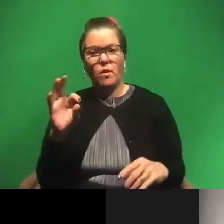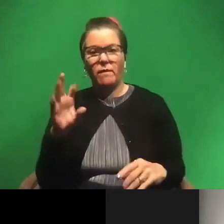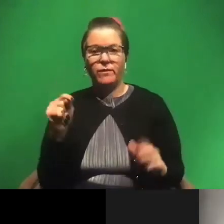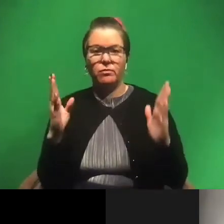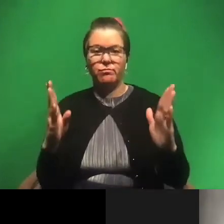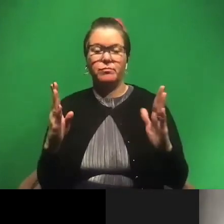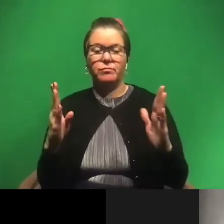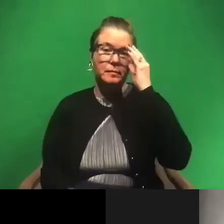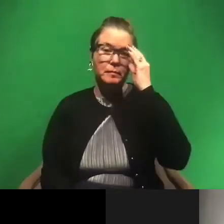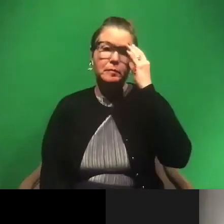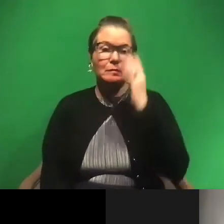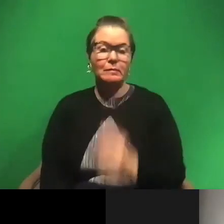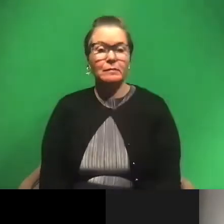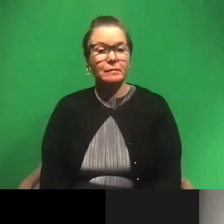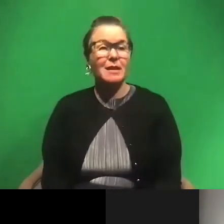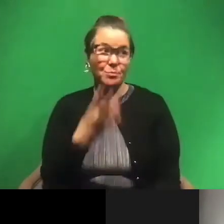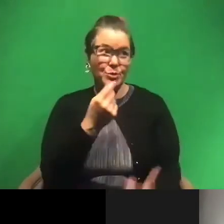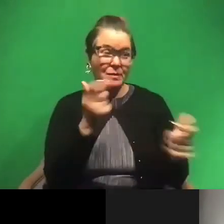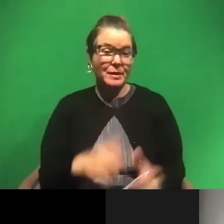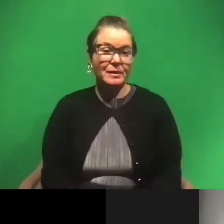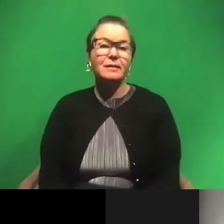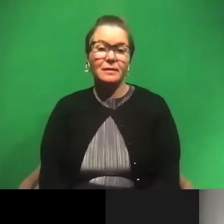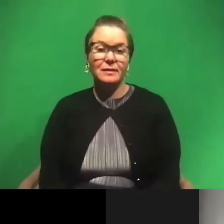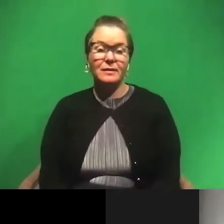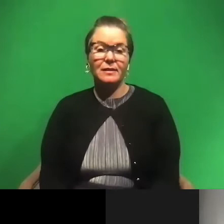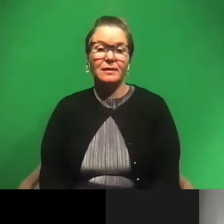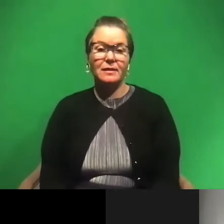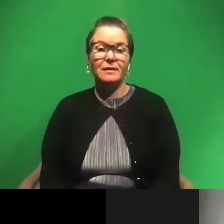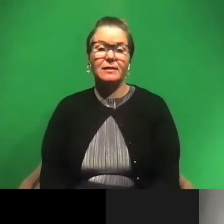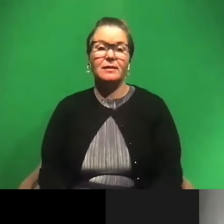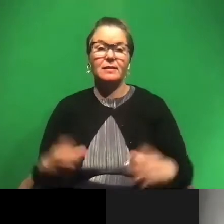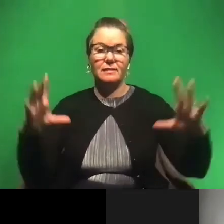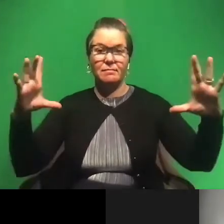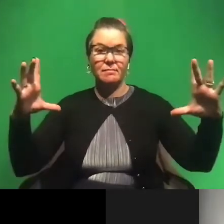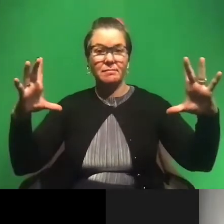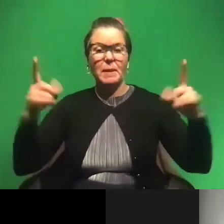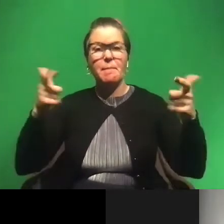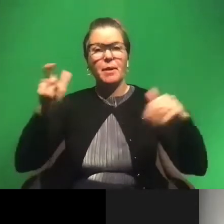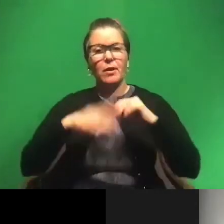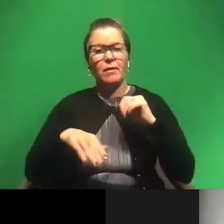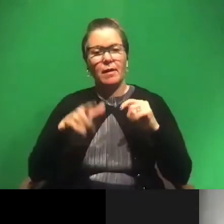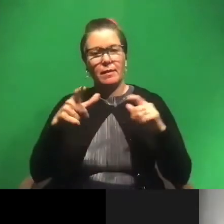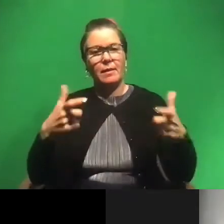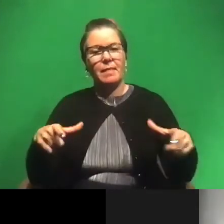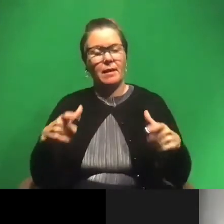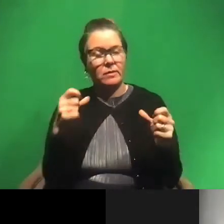and that's pretty big. Yeah, it can be like this, like bigger than this plate. It's amazing.